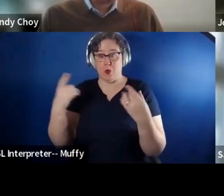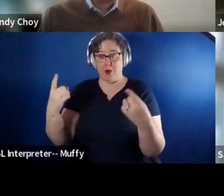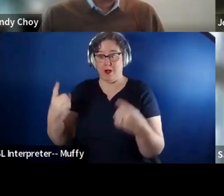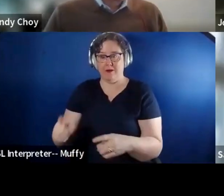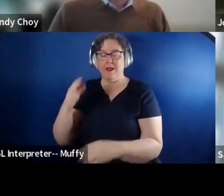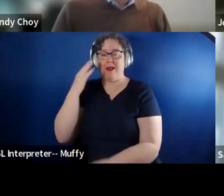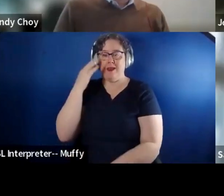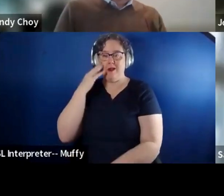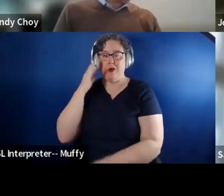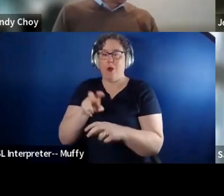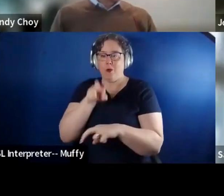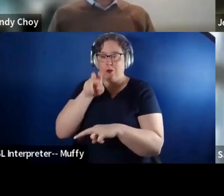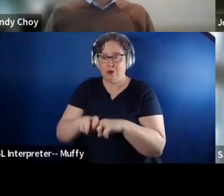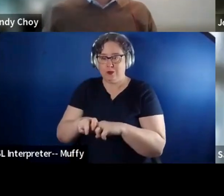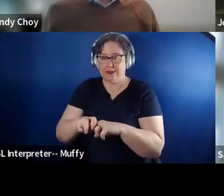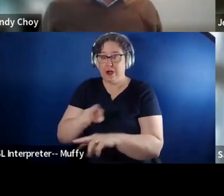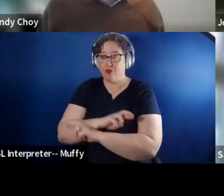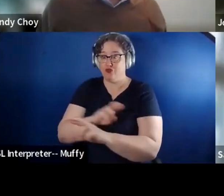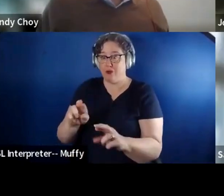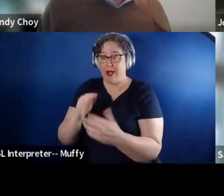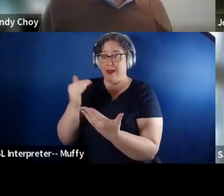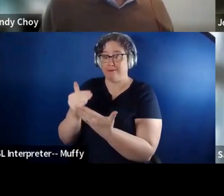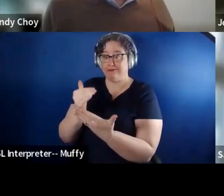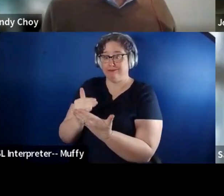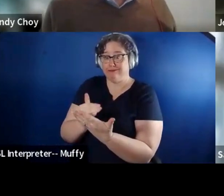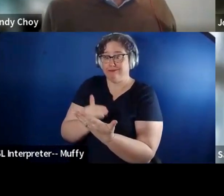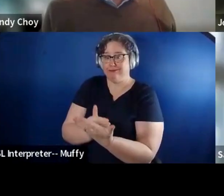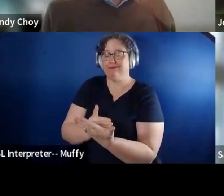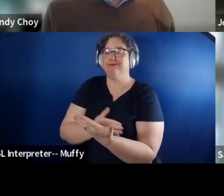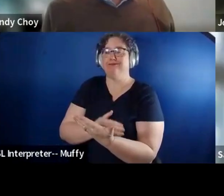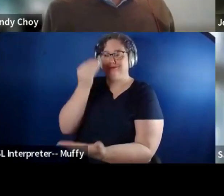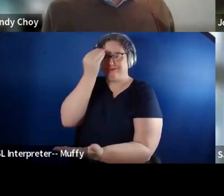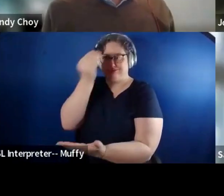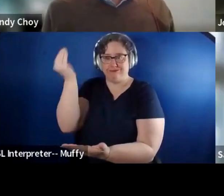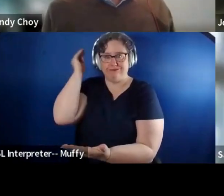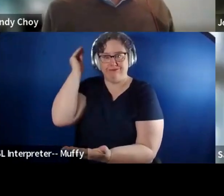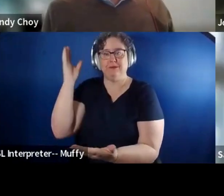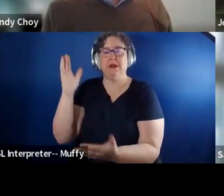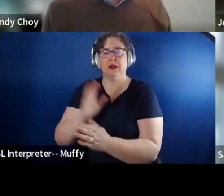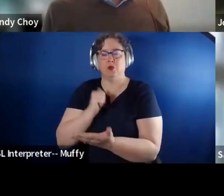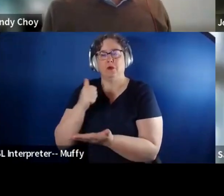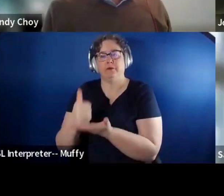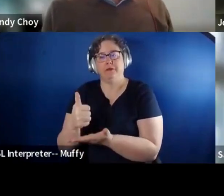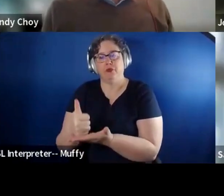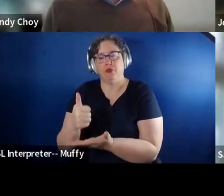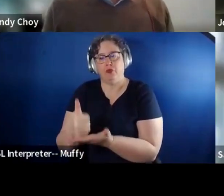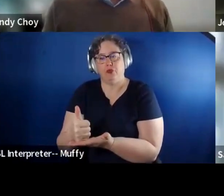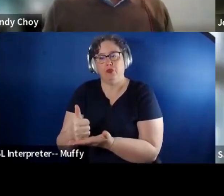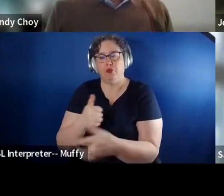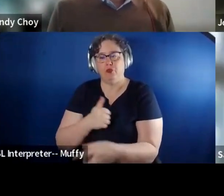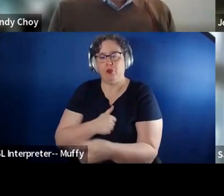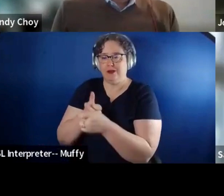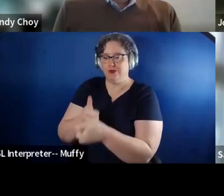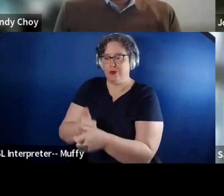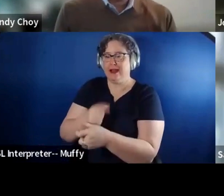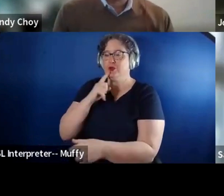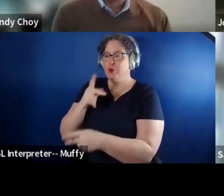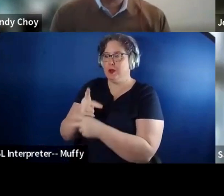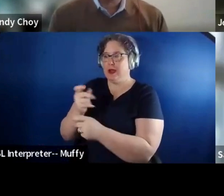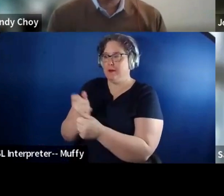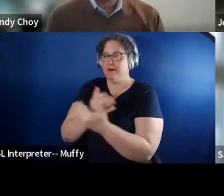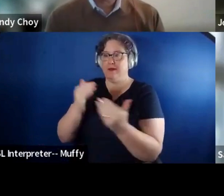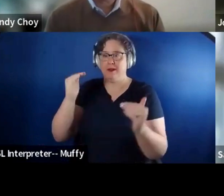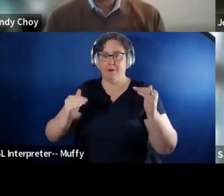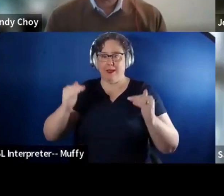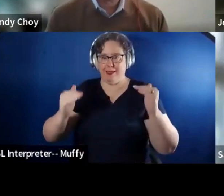those are when you sit down with them is really helpful. And then you need to track what they are so you can keep everyone balanced, sort of like what Sarah